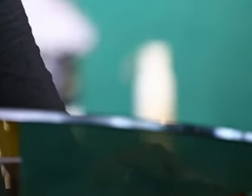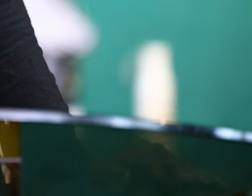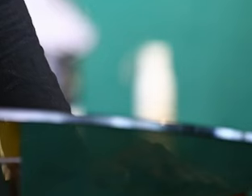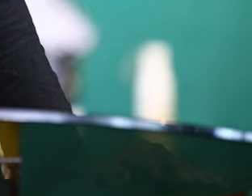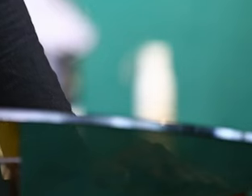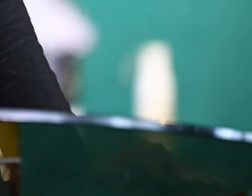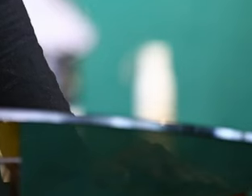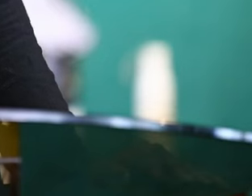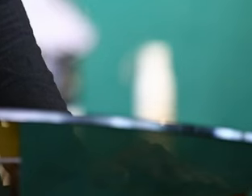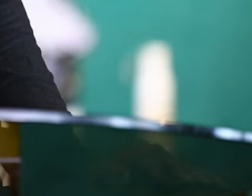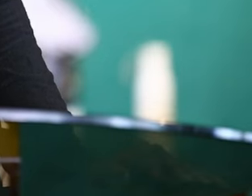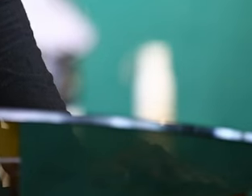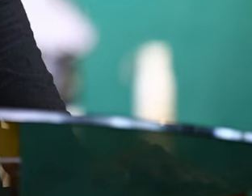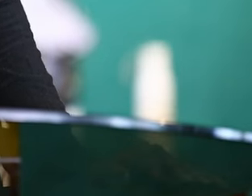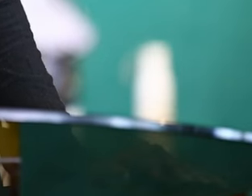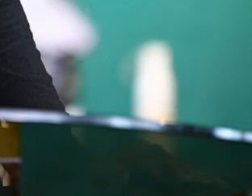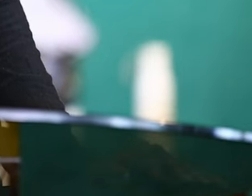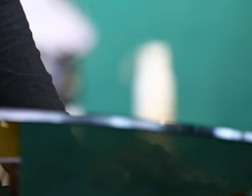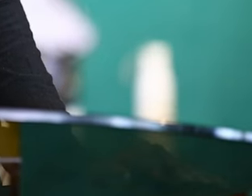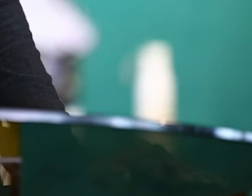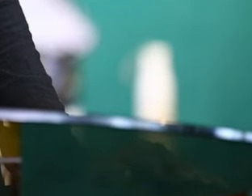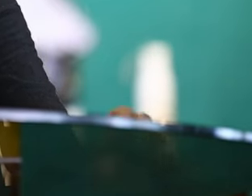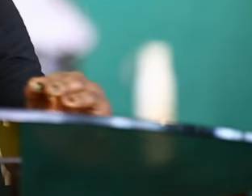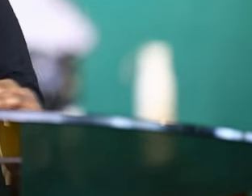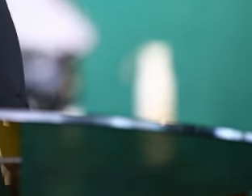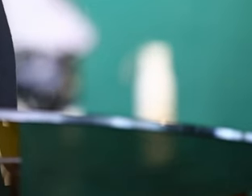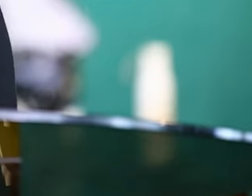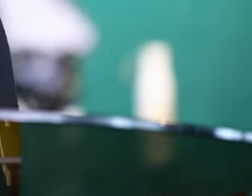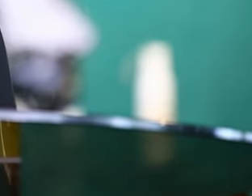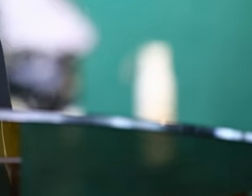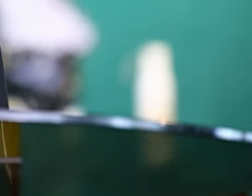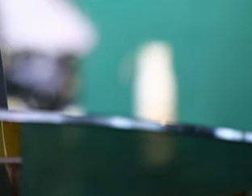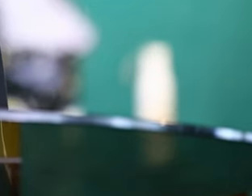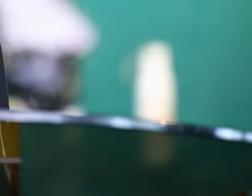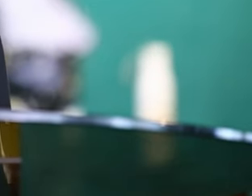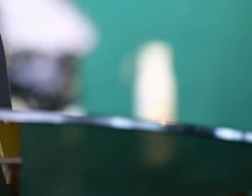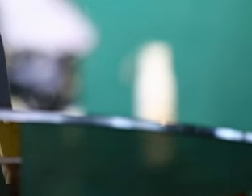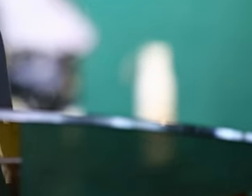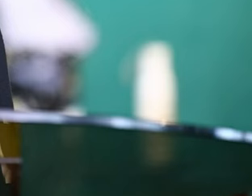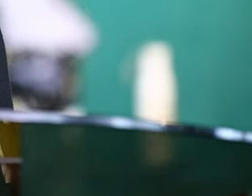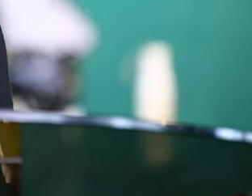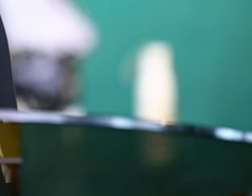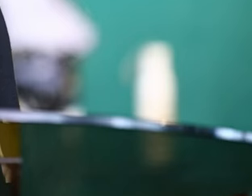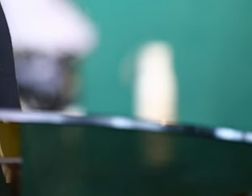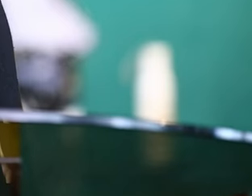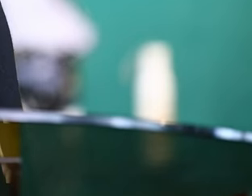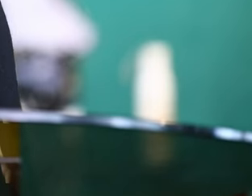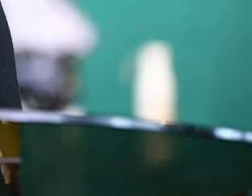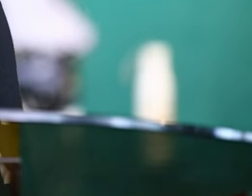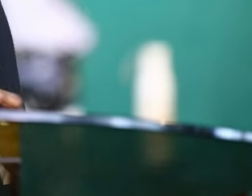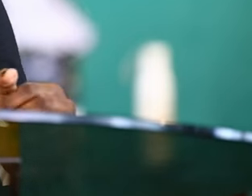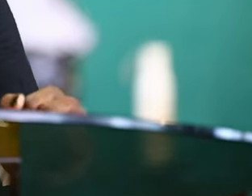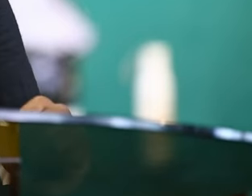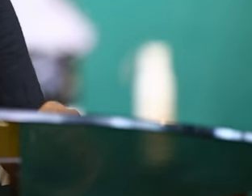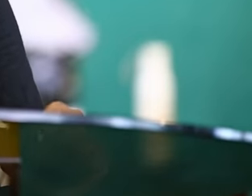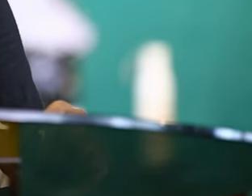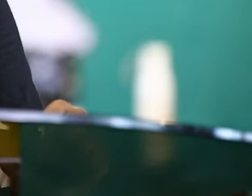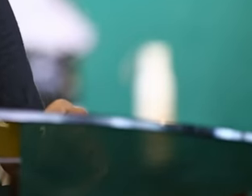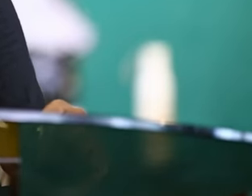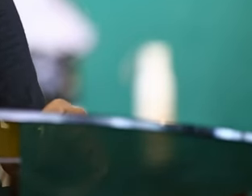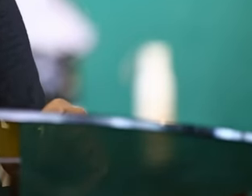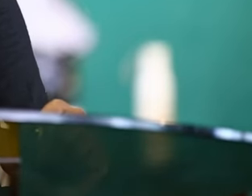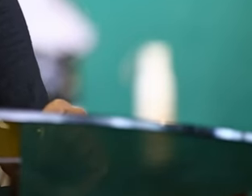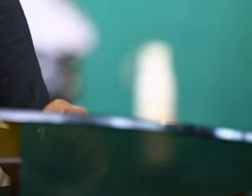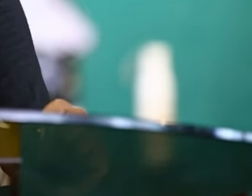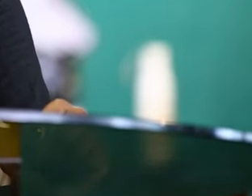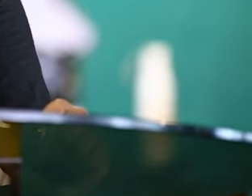was 7 years old, he went to a special children's program in the African country of Ghana. It was summertime, and